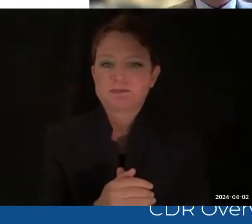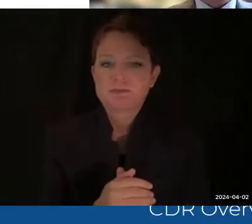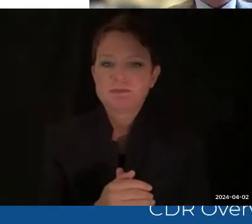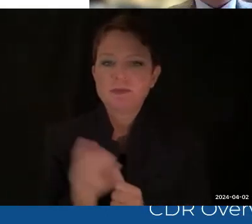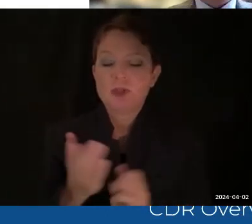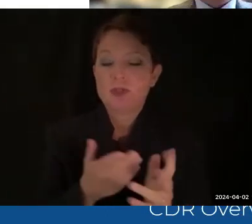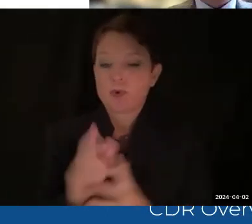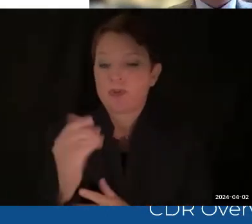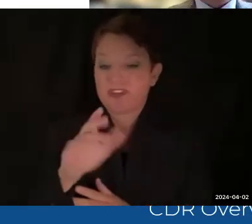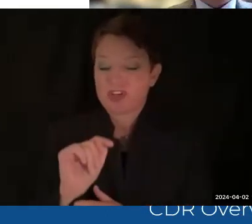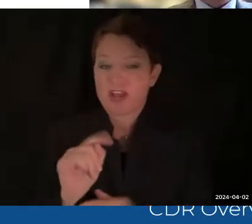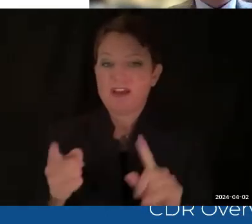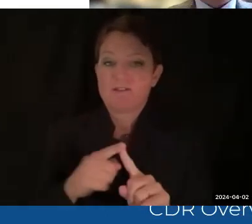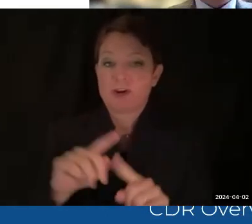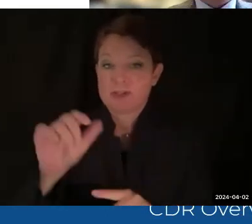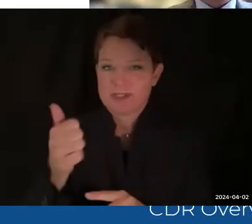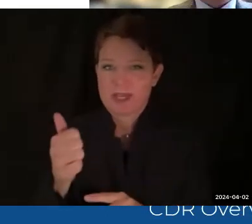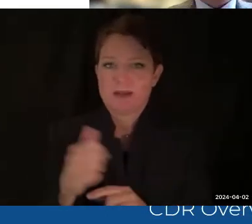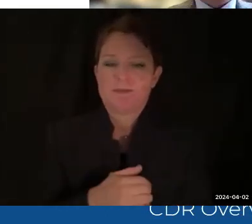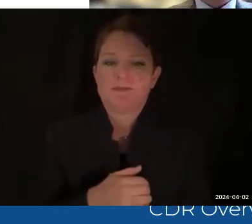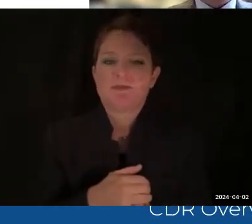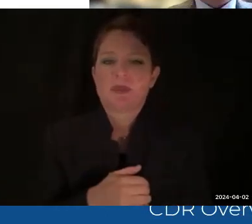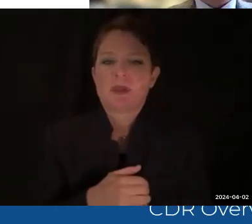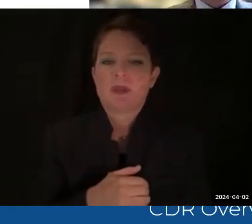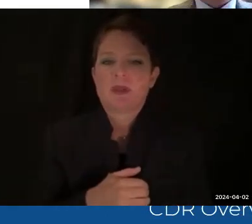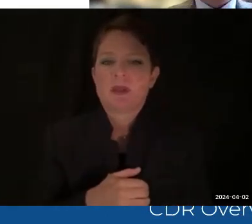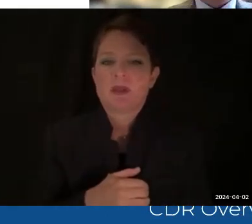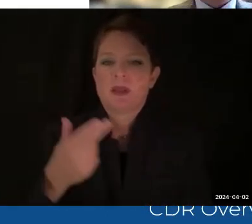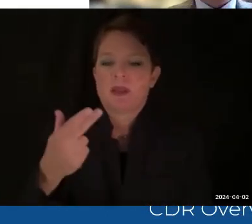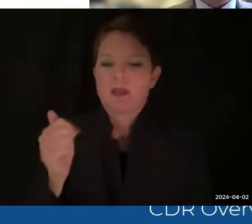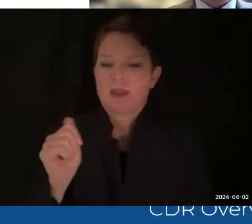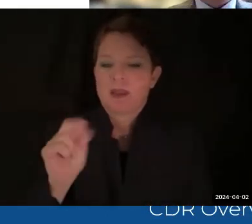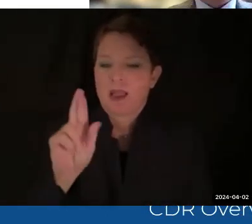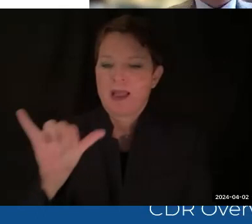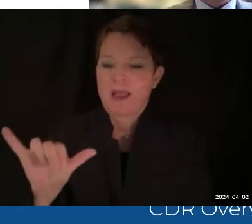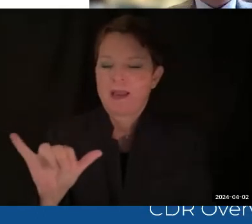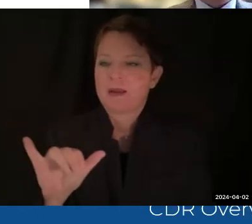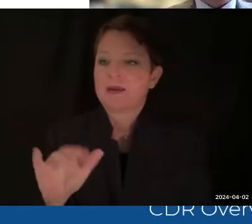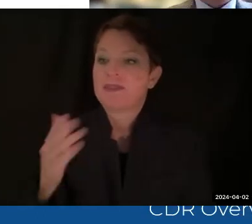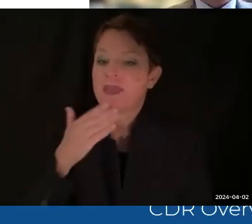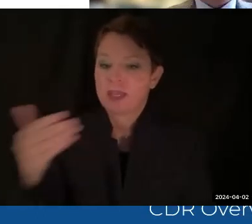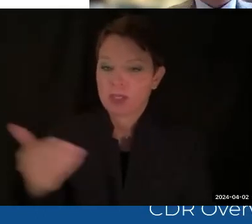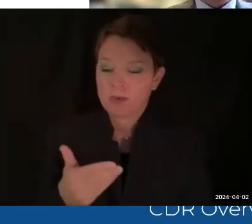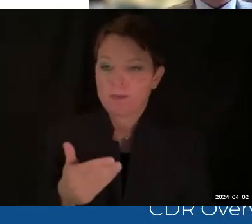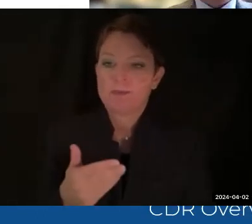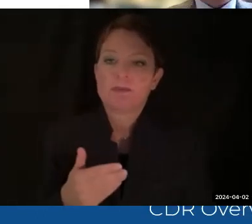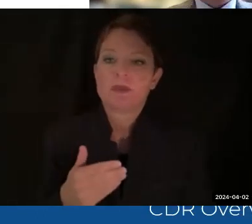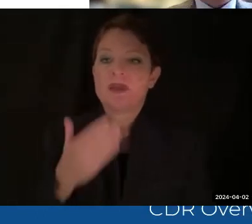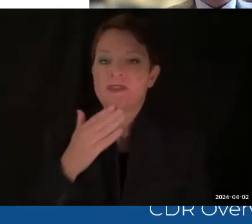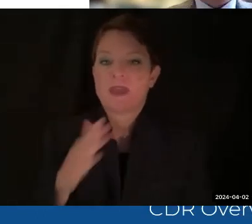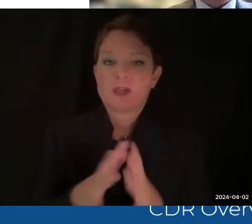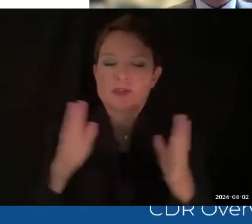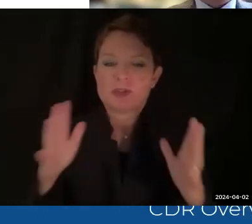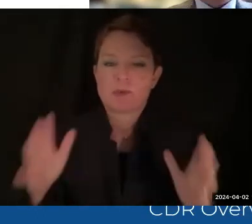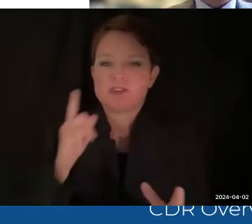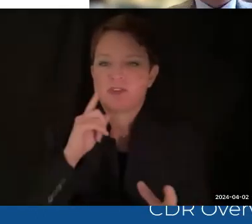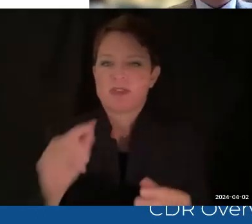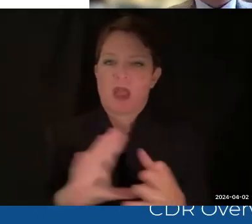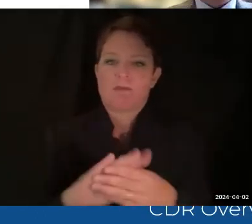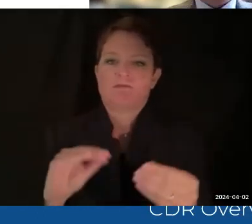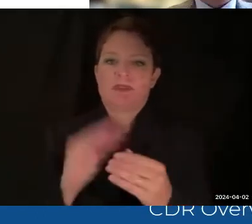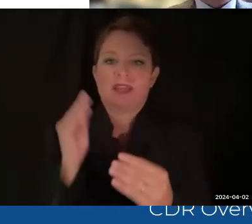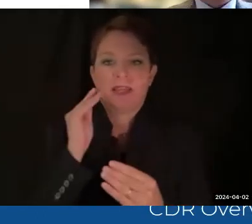chat the first time folks who've pre-registered. Thank you, Michael. All right. Thank you so much for